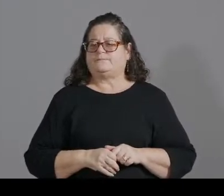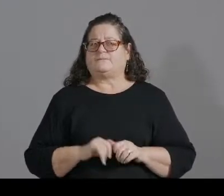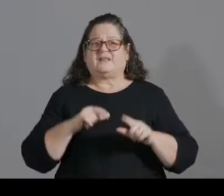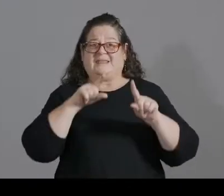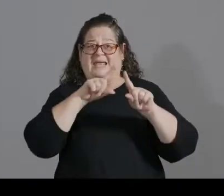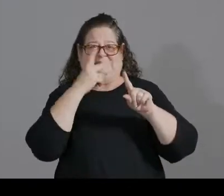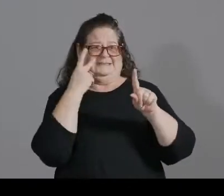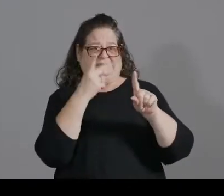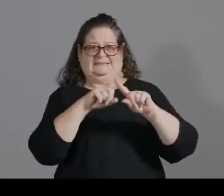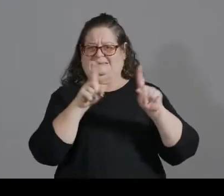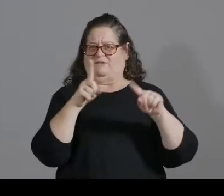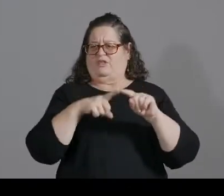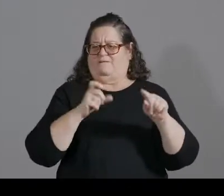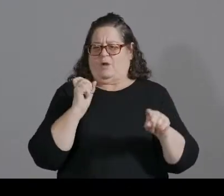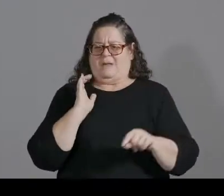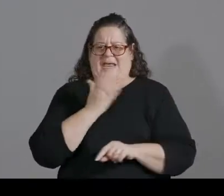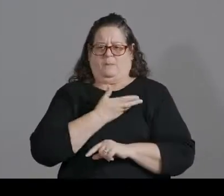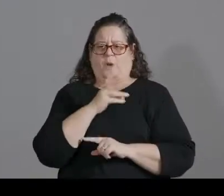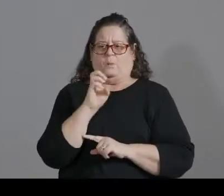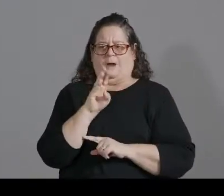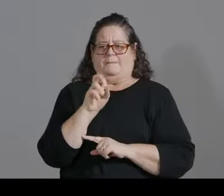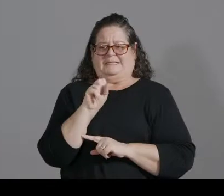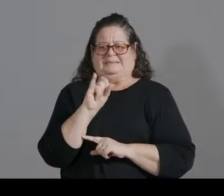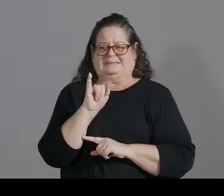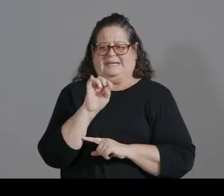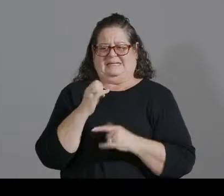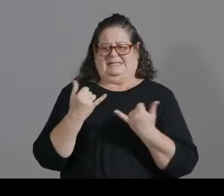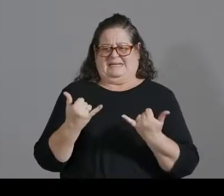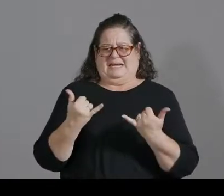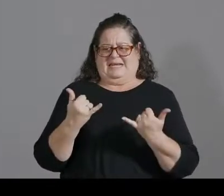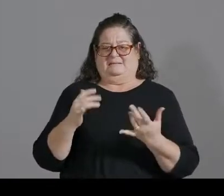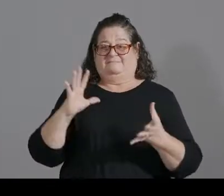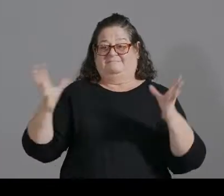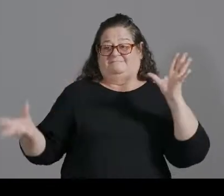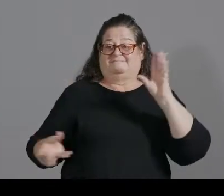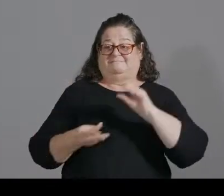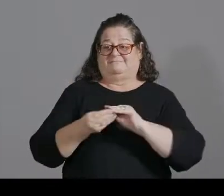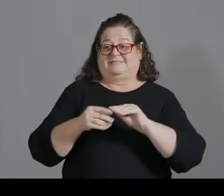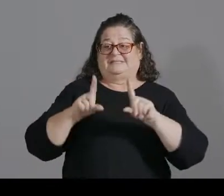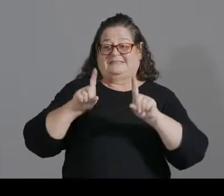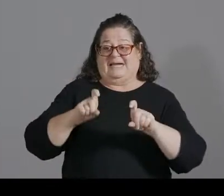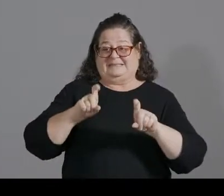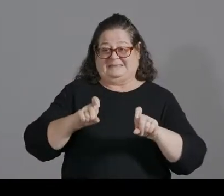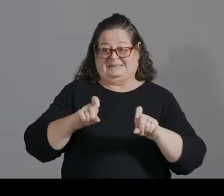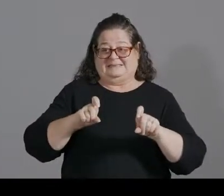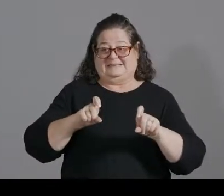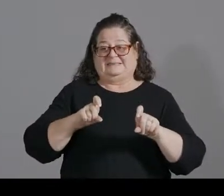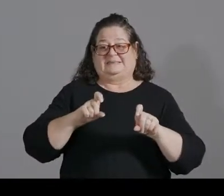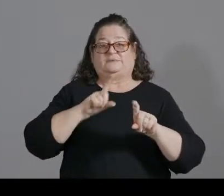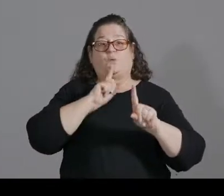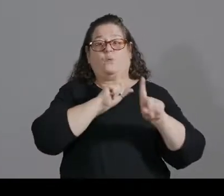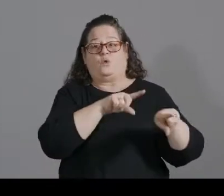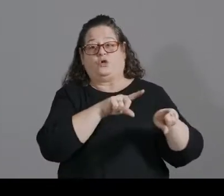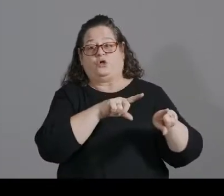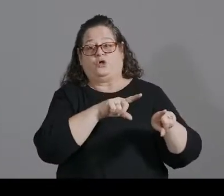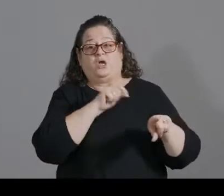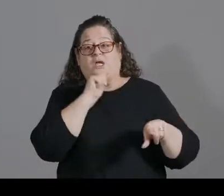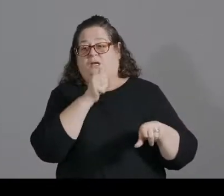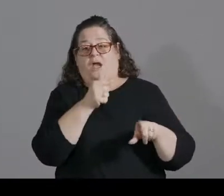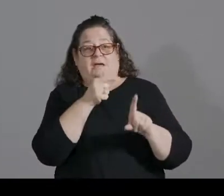This looks at what the total tests reported instead of just tests in unique individuals. This is